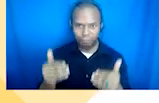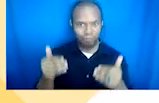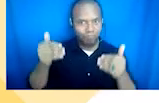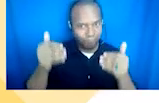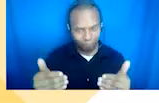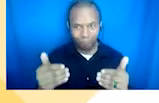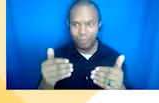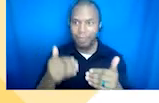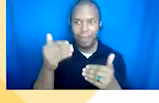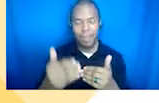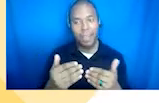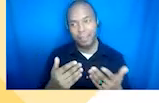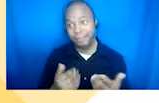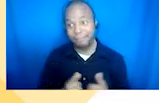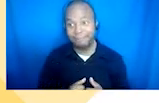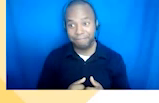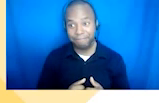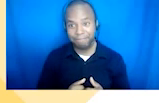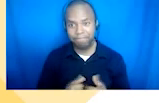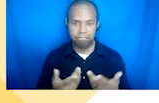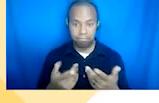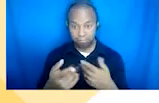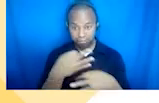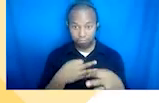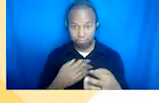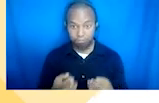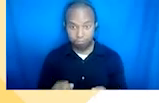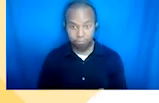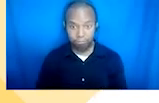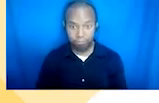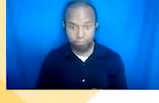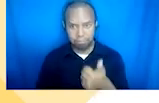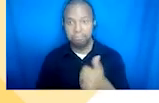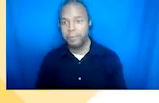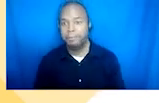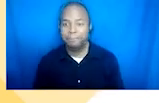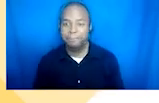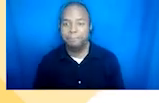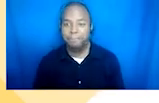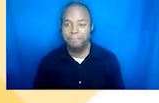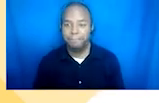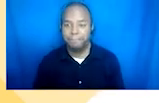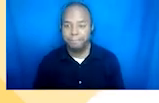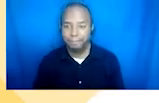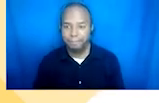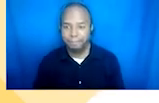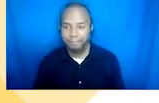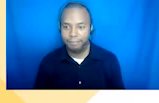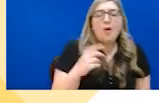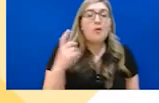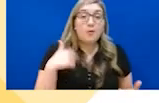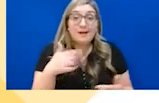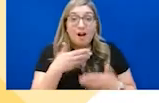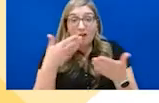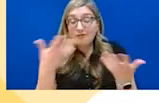next, into that direction. So we're offering some support, as we usually do. Come and see us